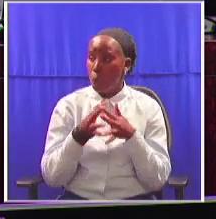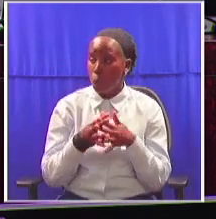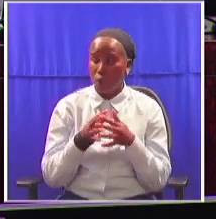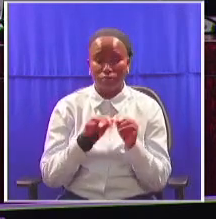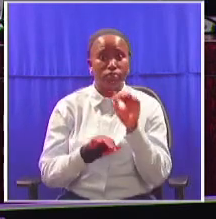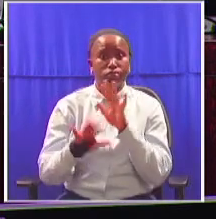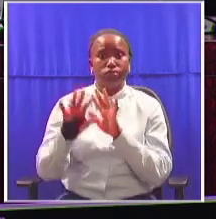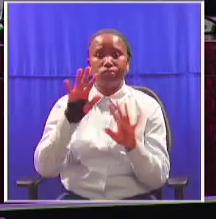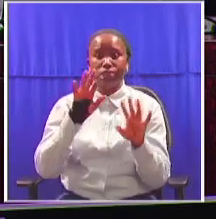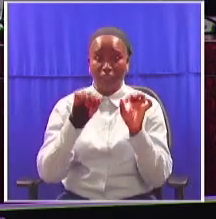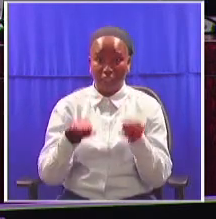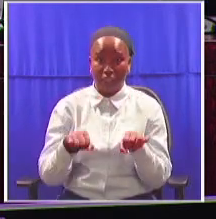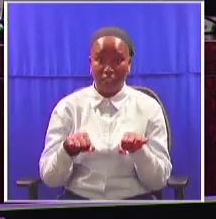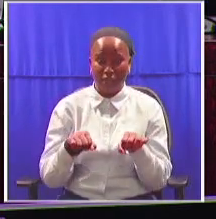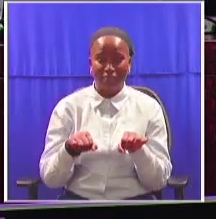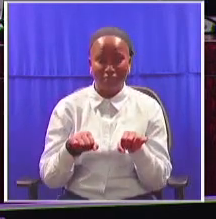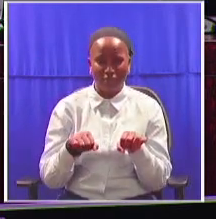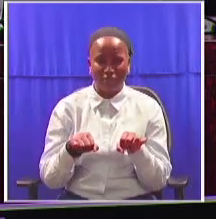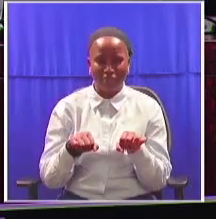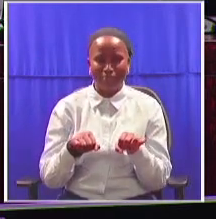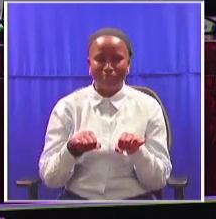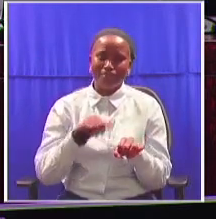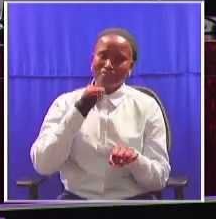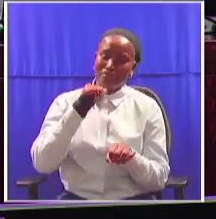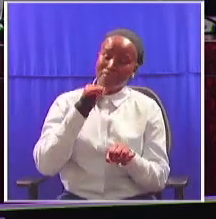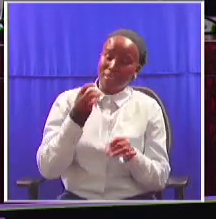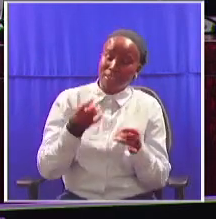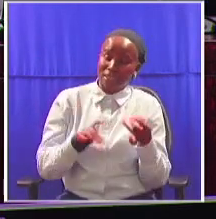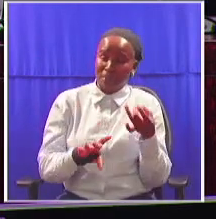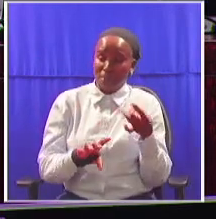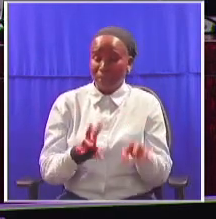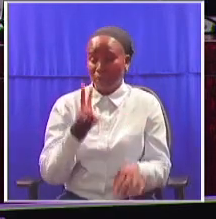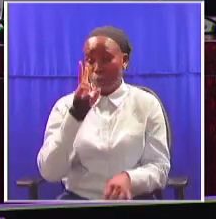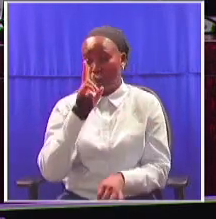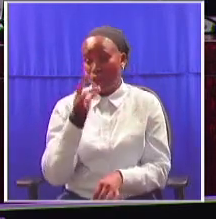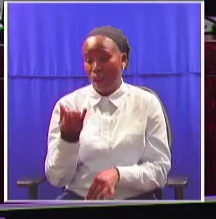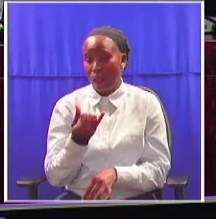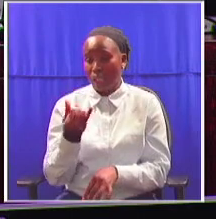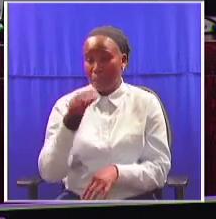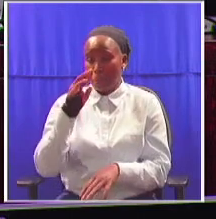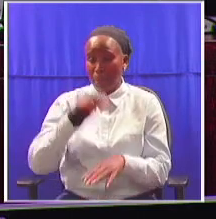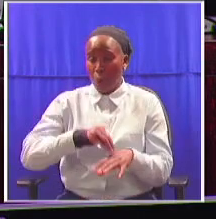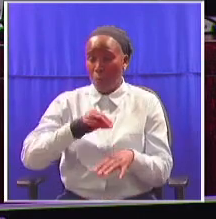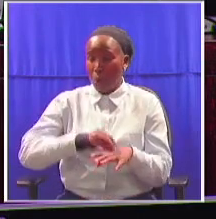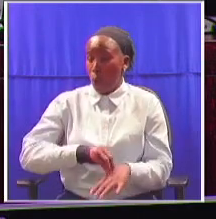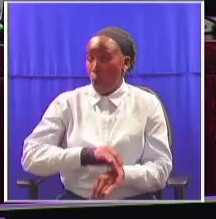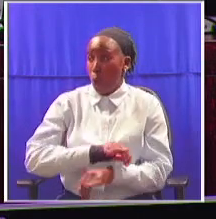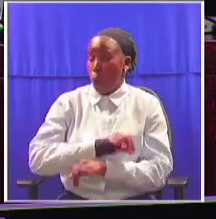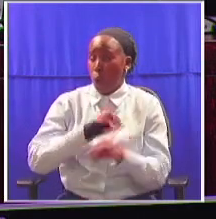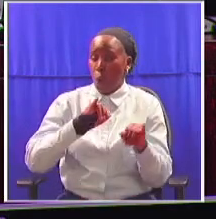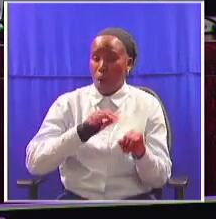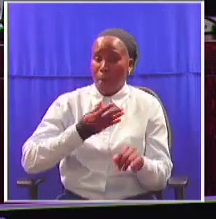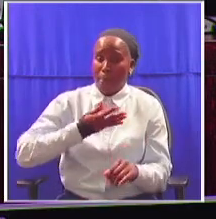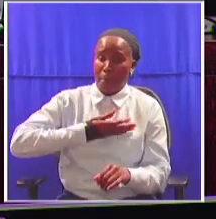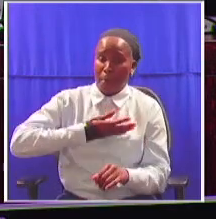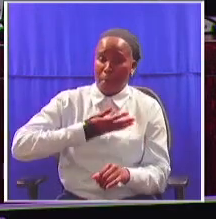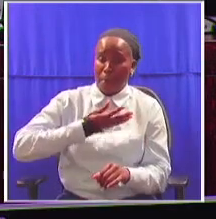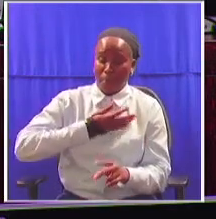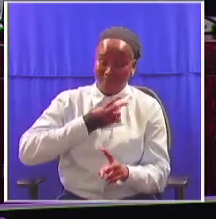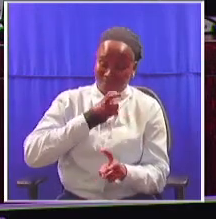Even though at times our problems have seemed too large, too